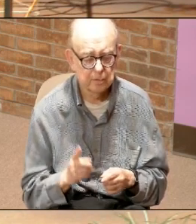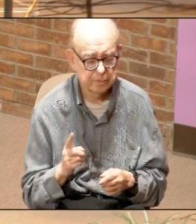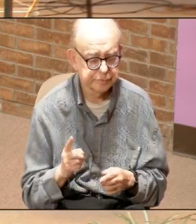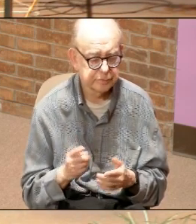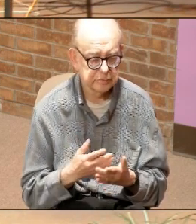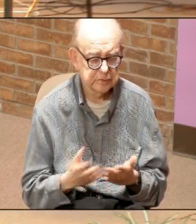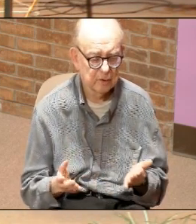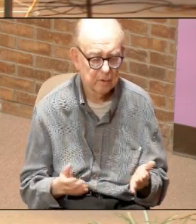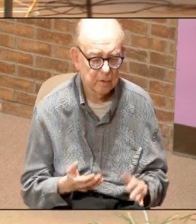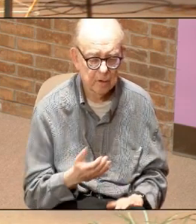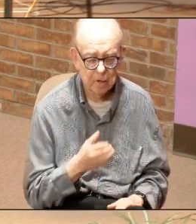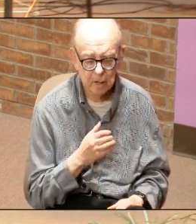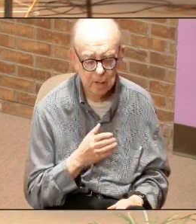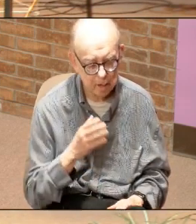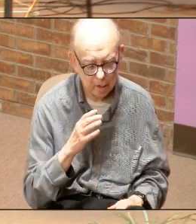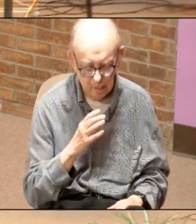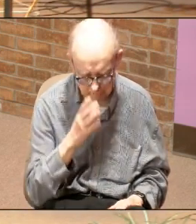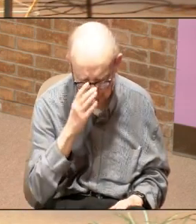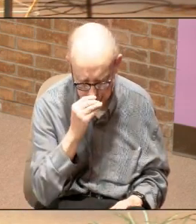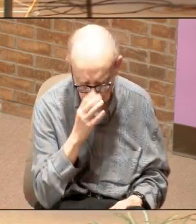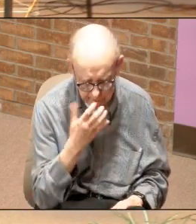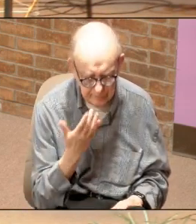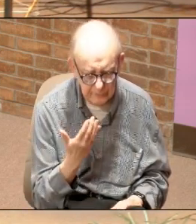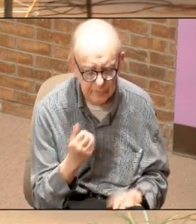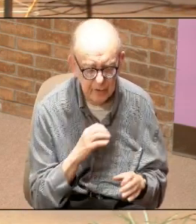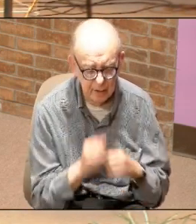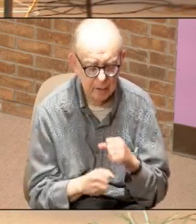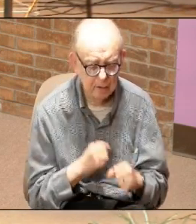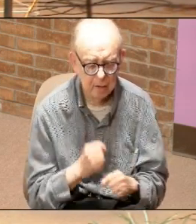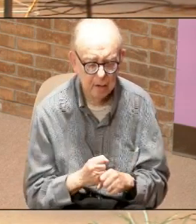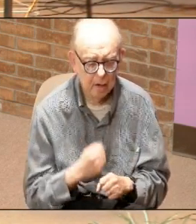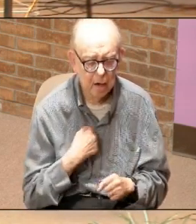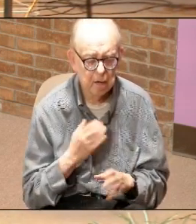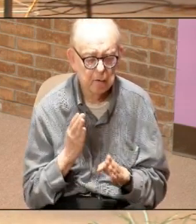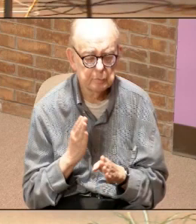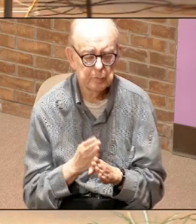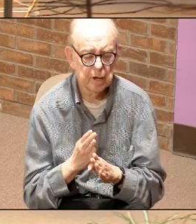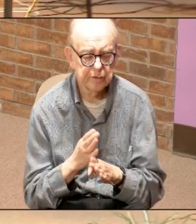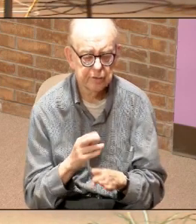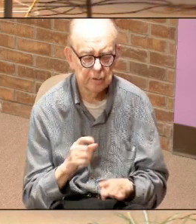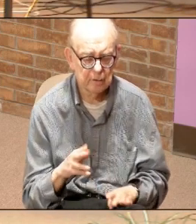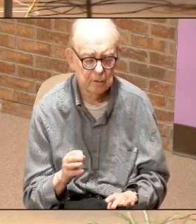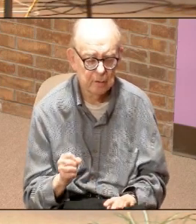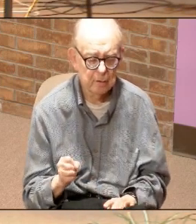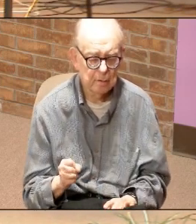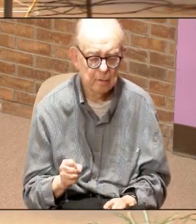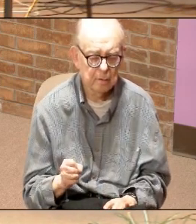One was a 15-year-old boy on a bus